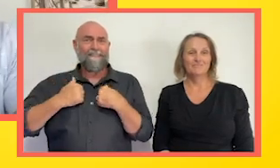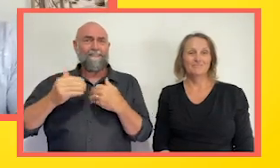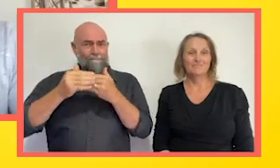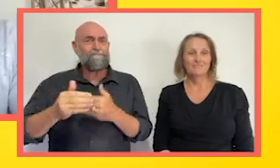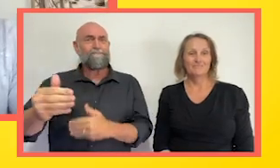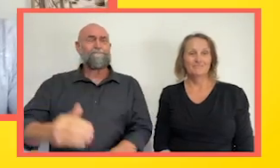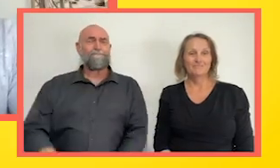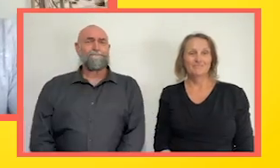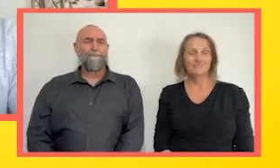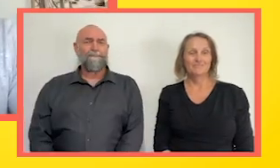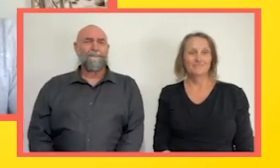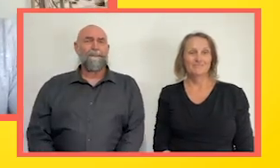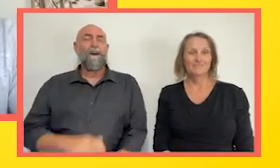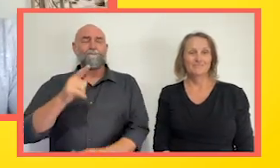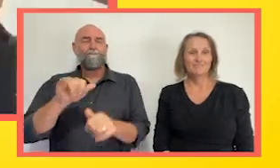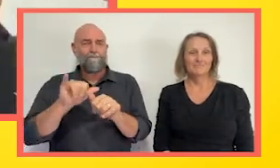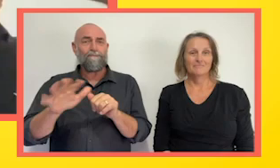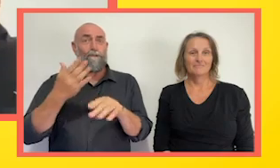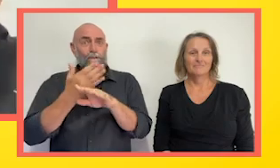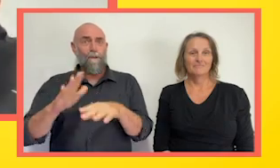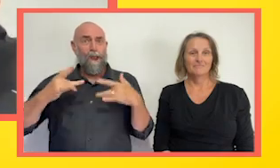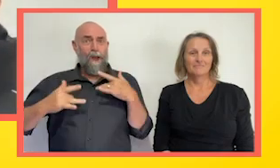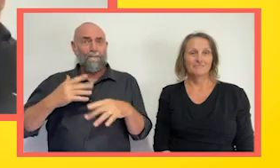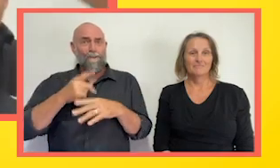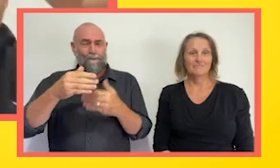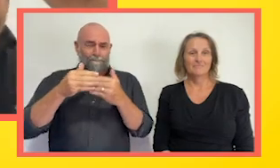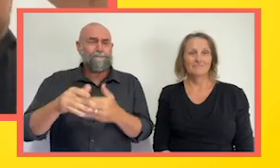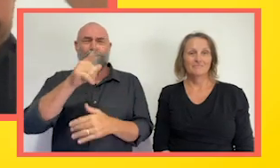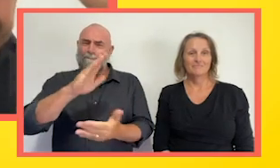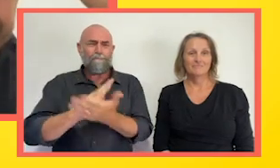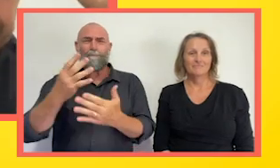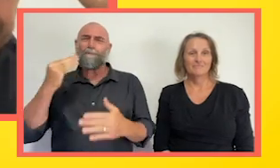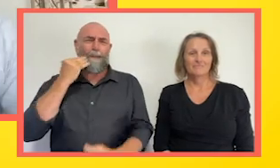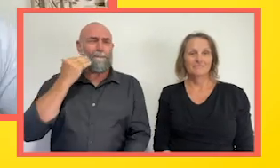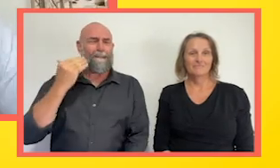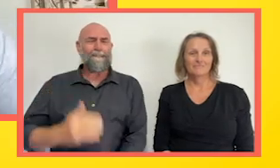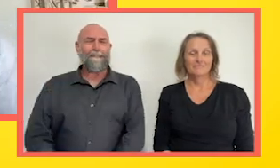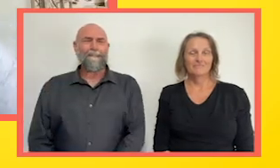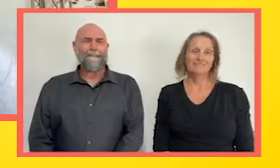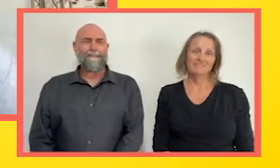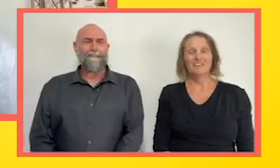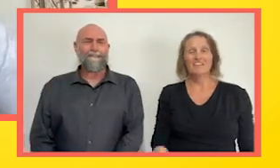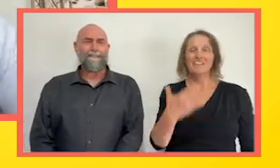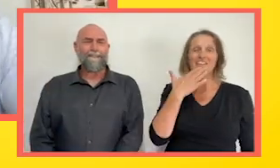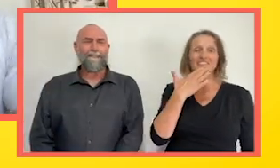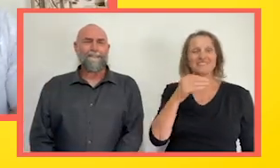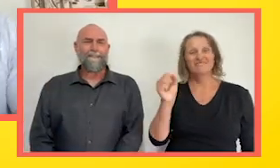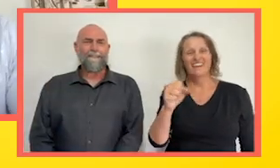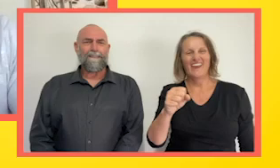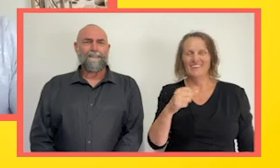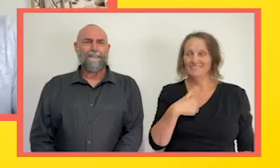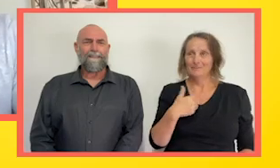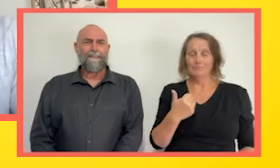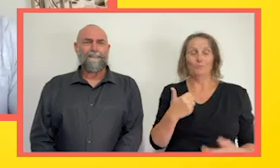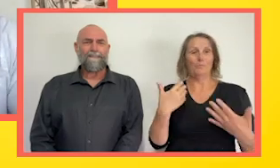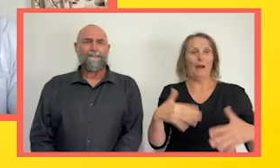bad rebirth of the athlete, the legend that is. Oh, thanks for bringing that up, Kurt. Yeah, mate, it's been